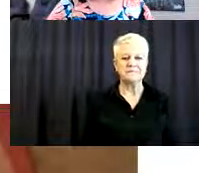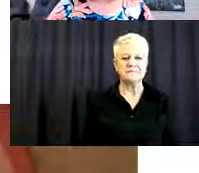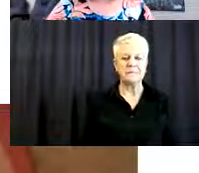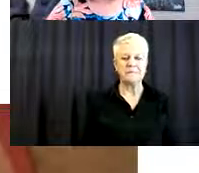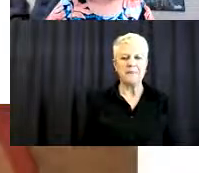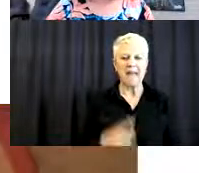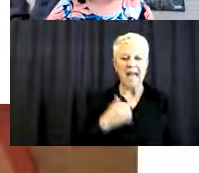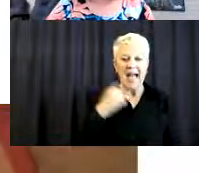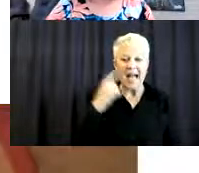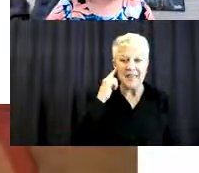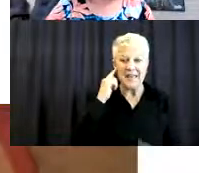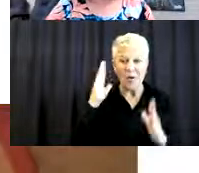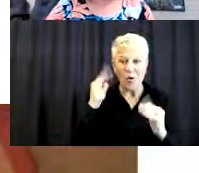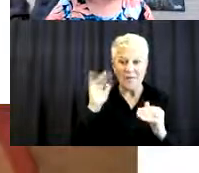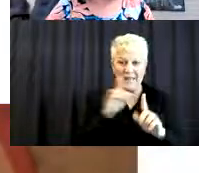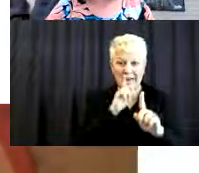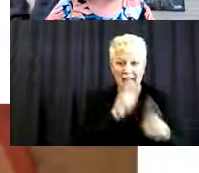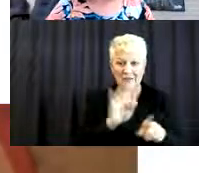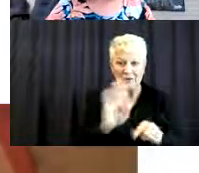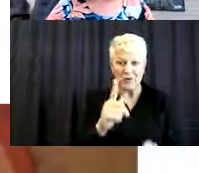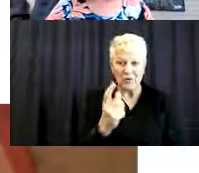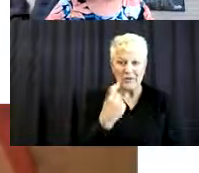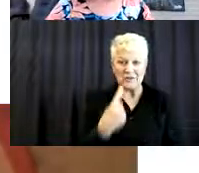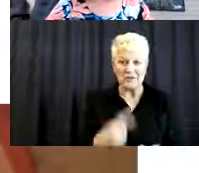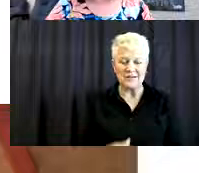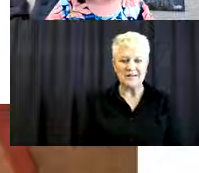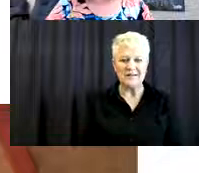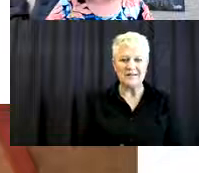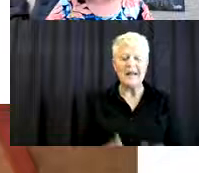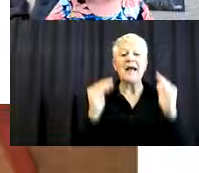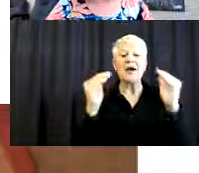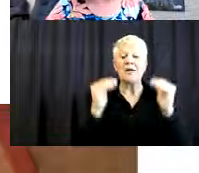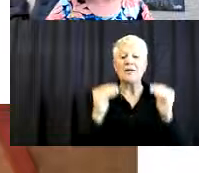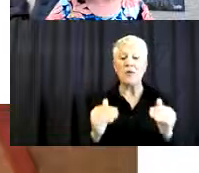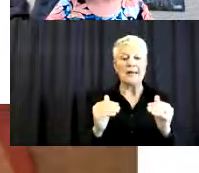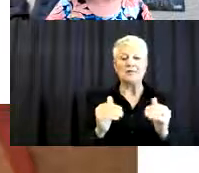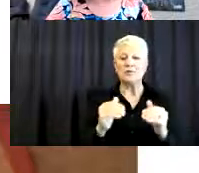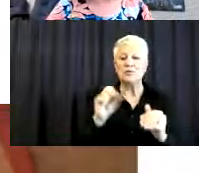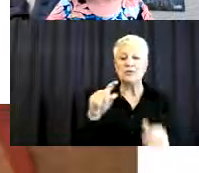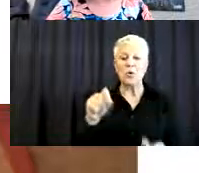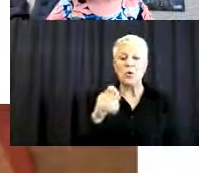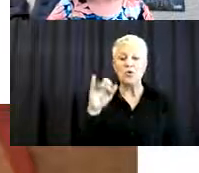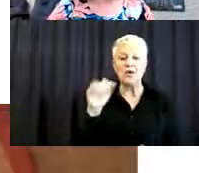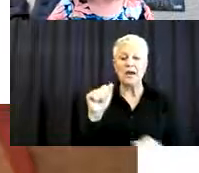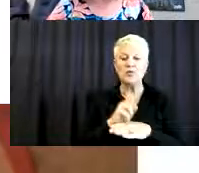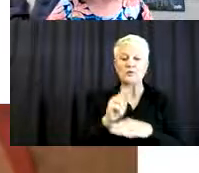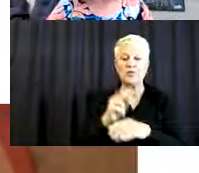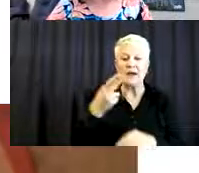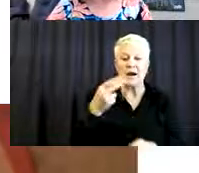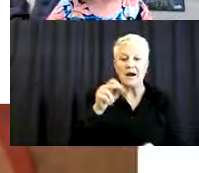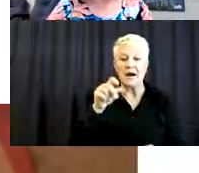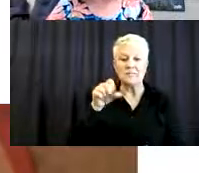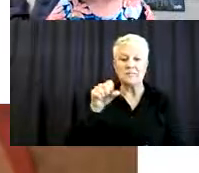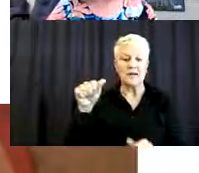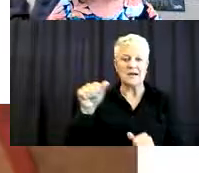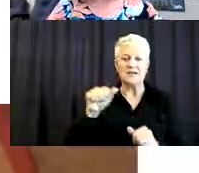And I think hopefully that answered that question. And let's go ahead on to Sonia using a HOPS address on an H track,